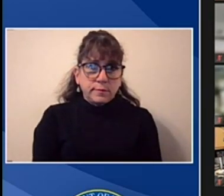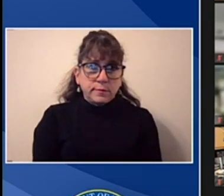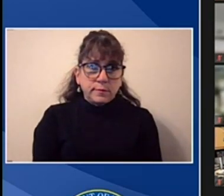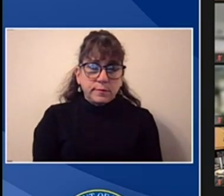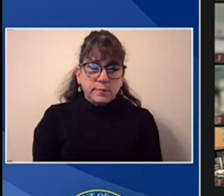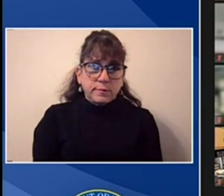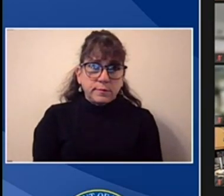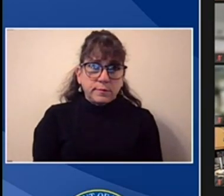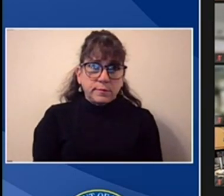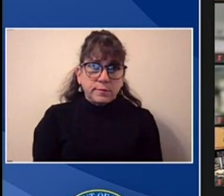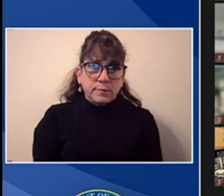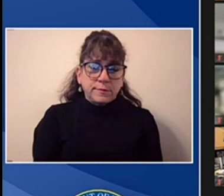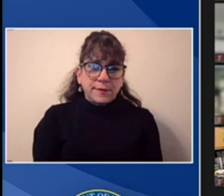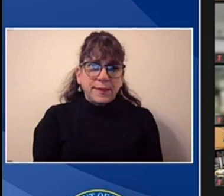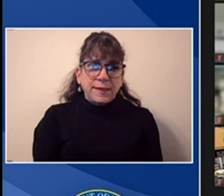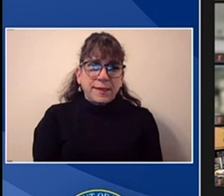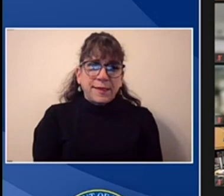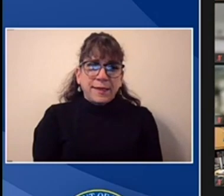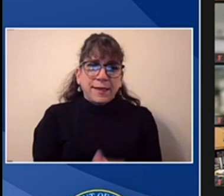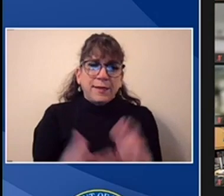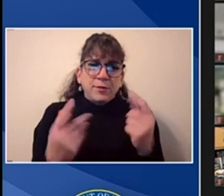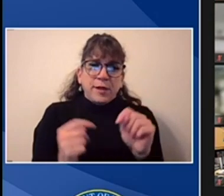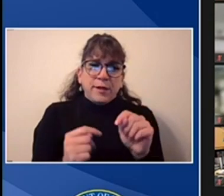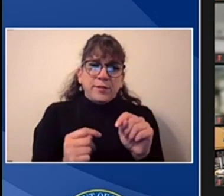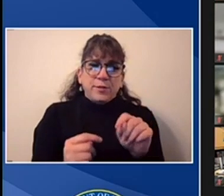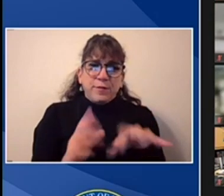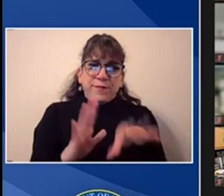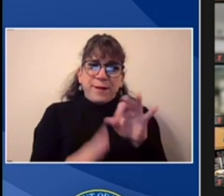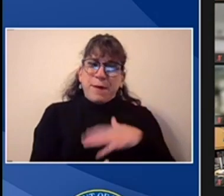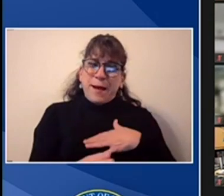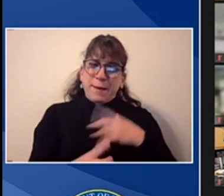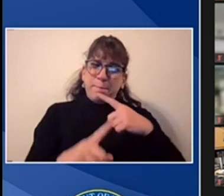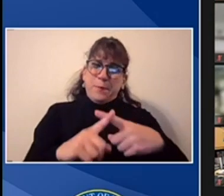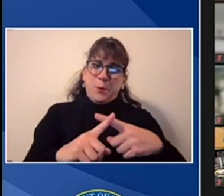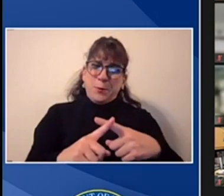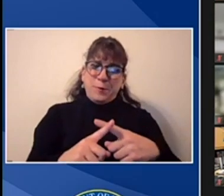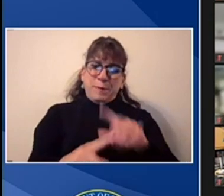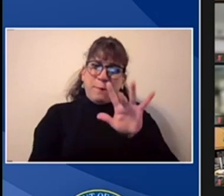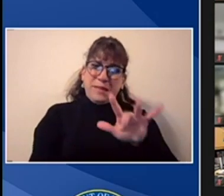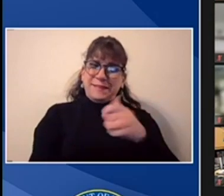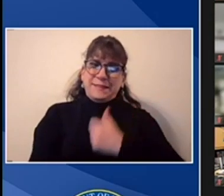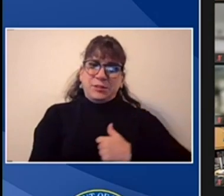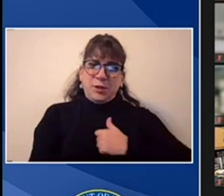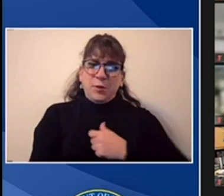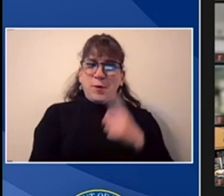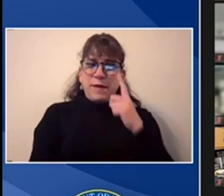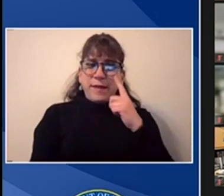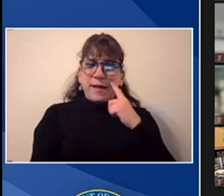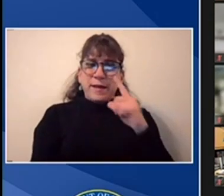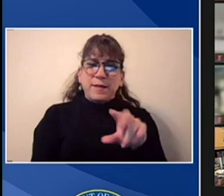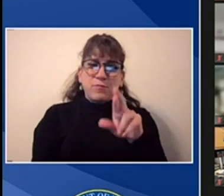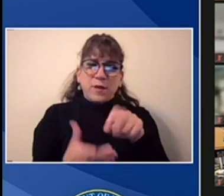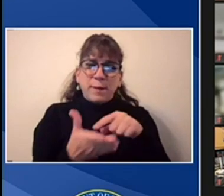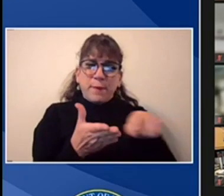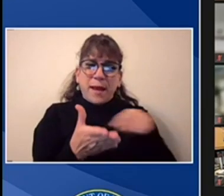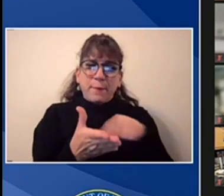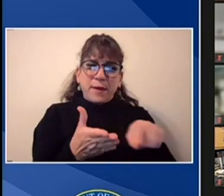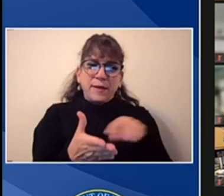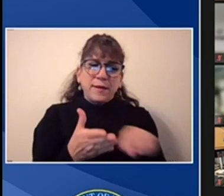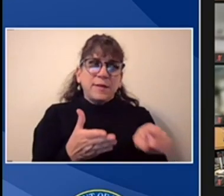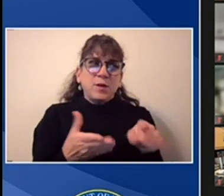Trying to find my mute button, sorry. We think going back in and recreating payment streams is very complicated.